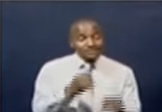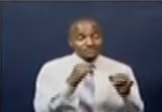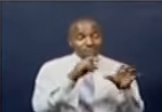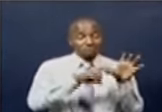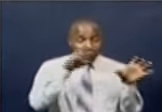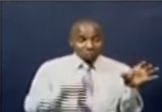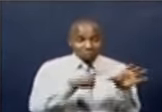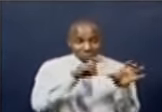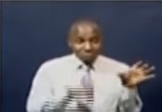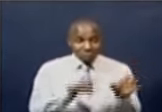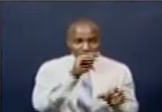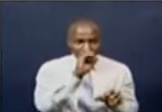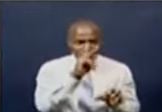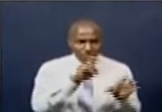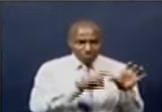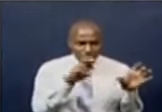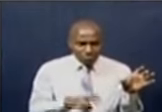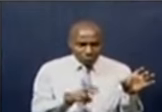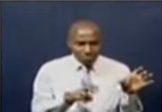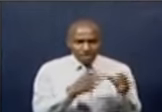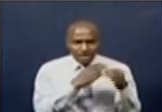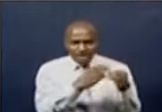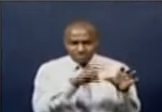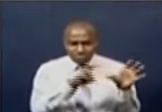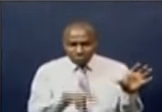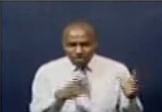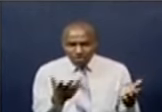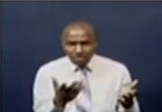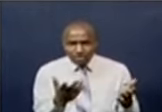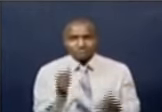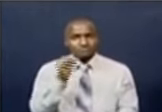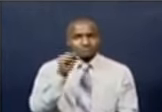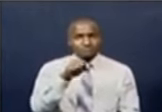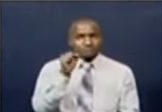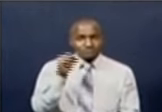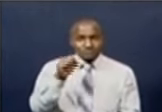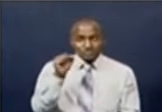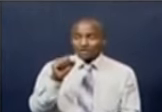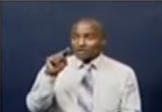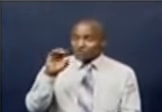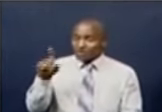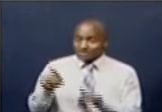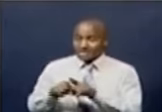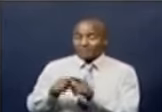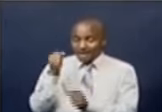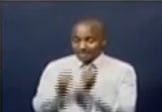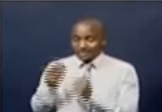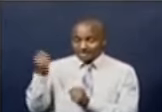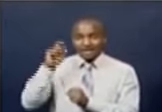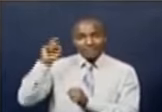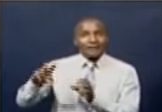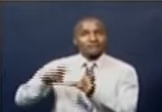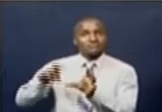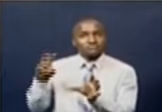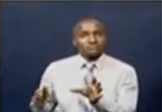NOC management, the leadership in NOC? The leadership in NOC, the leadership in Athletic Kenya. Because